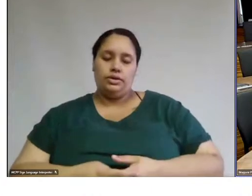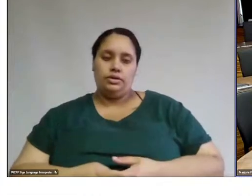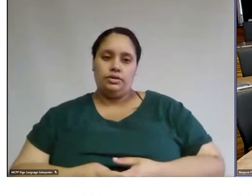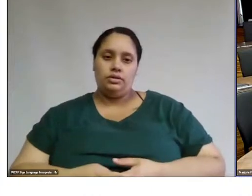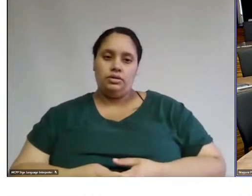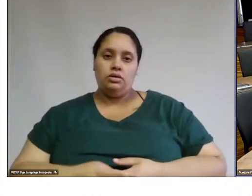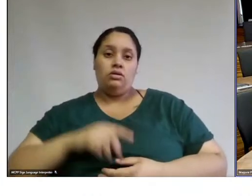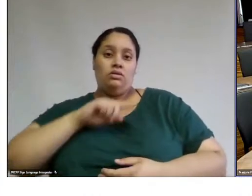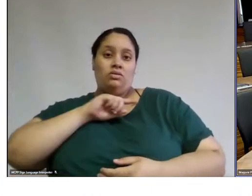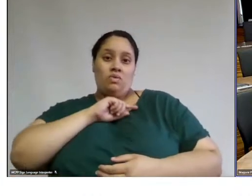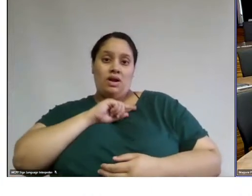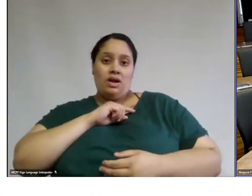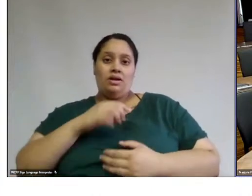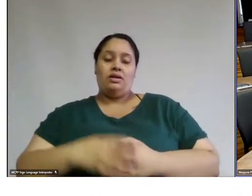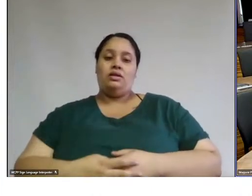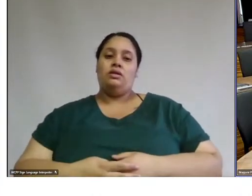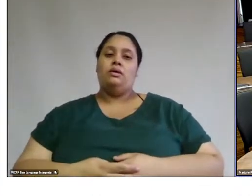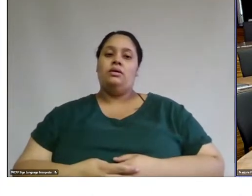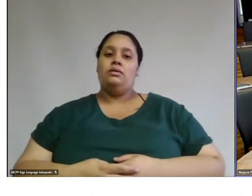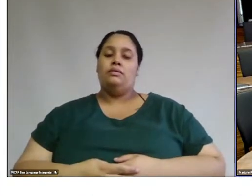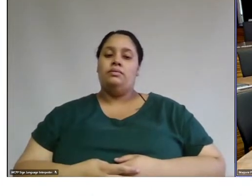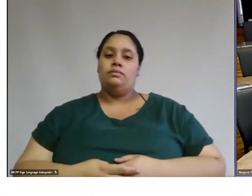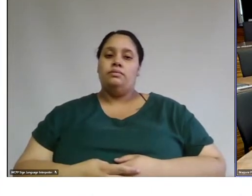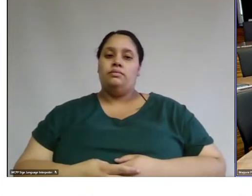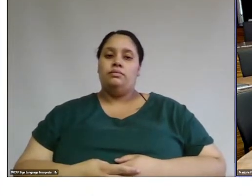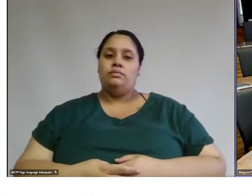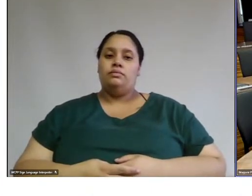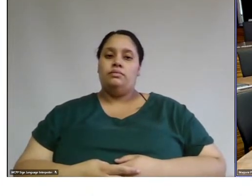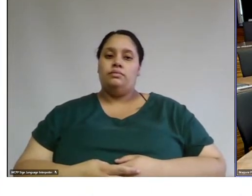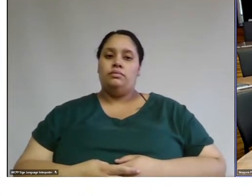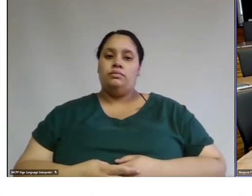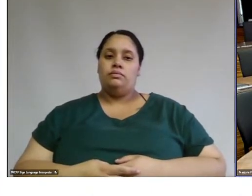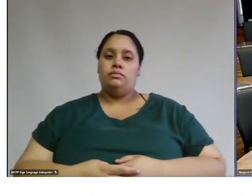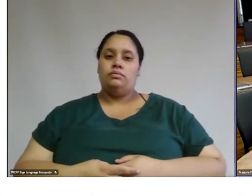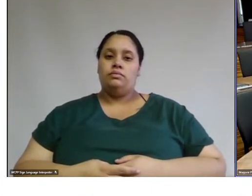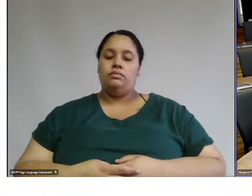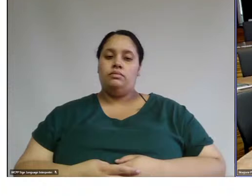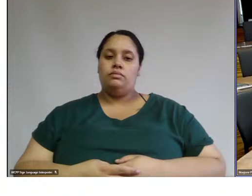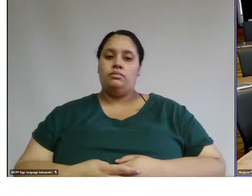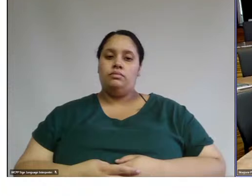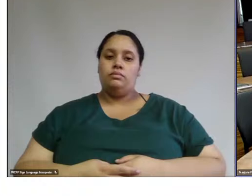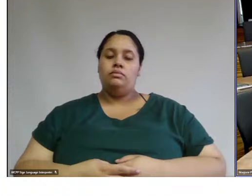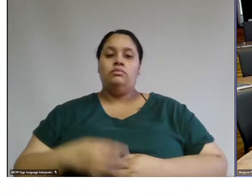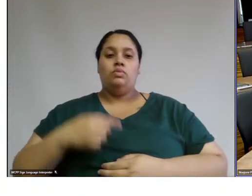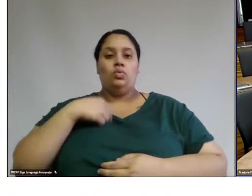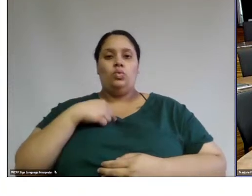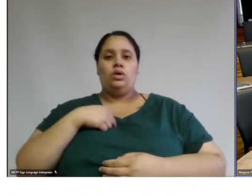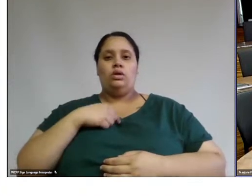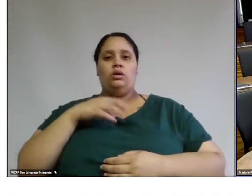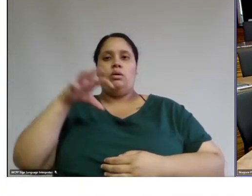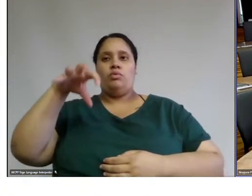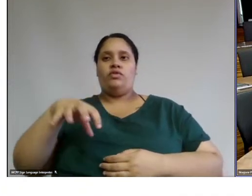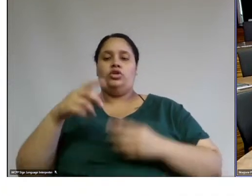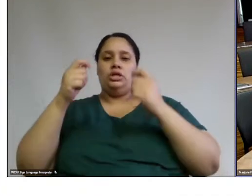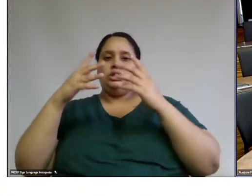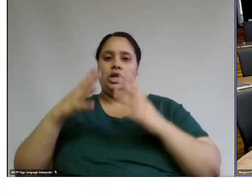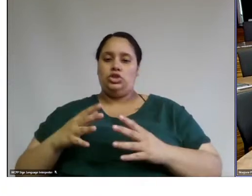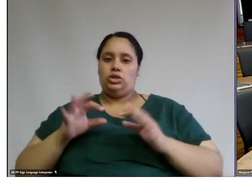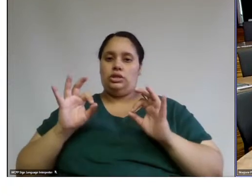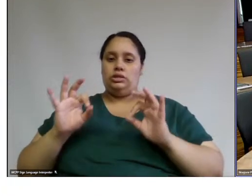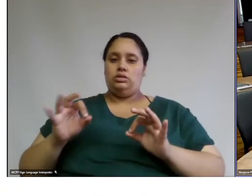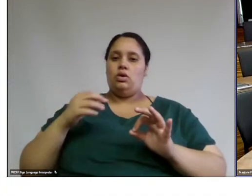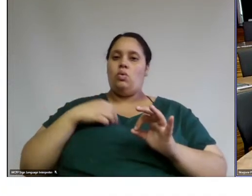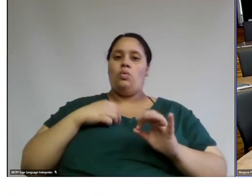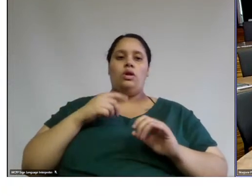because we are for the resource envelope that we get from Provincial Treasury, we are not a